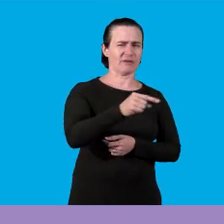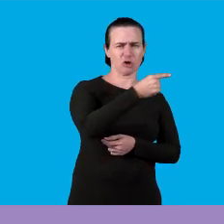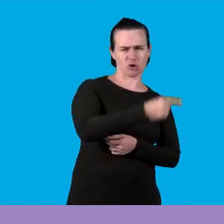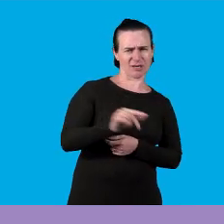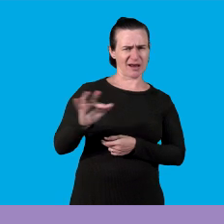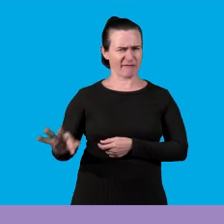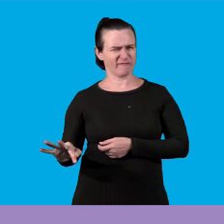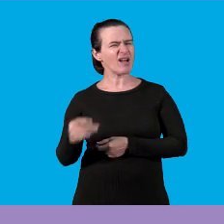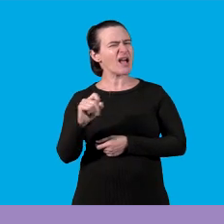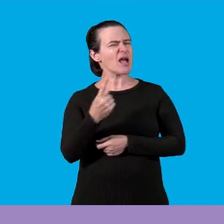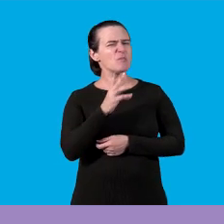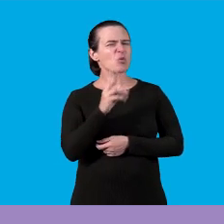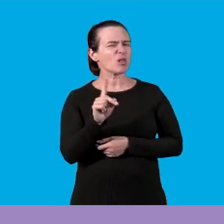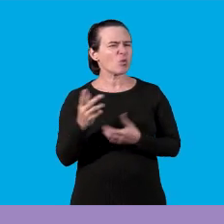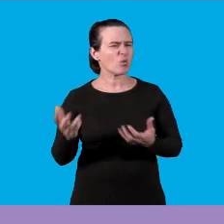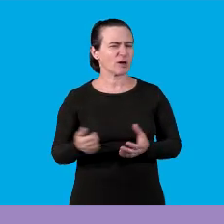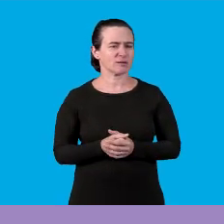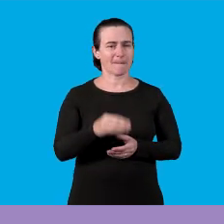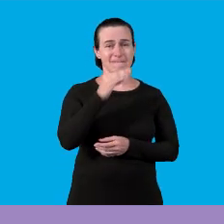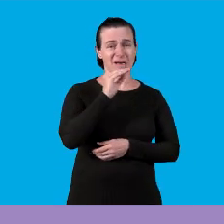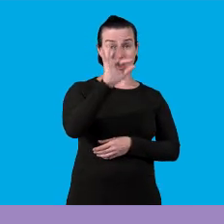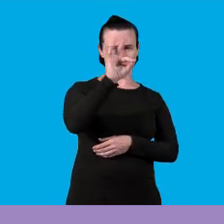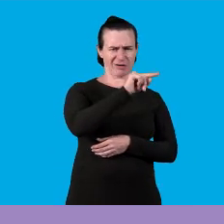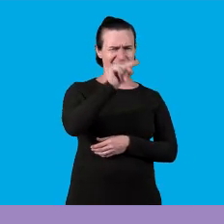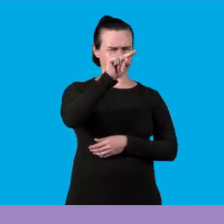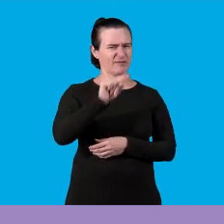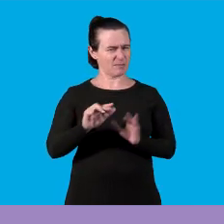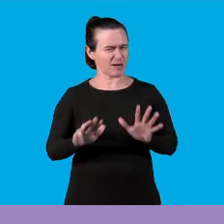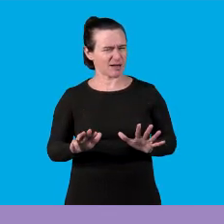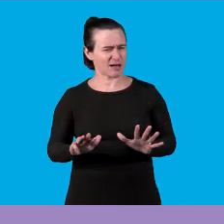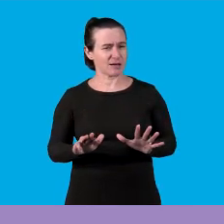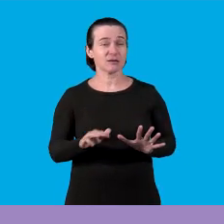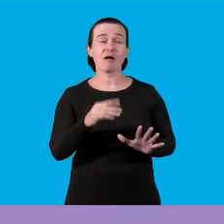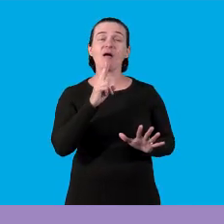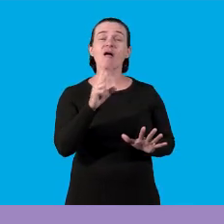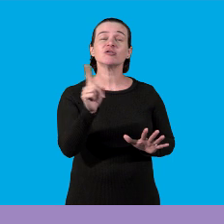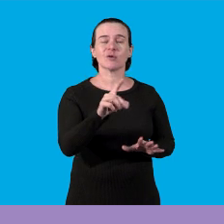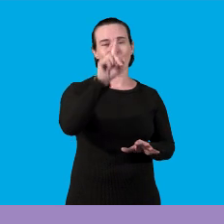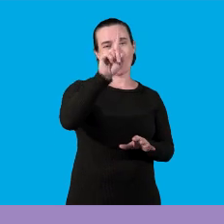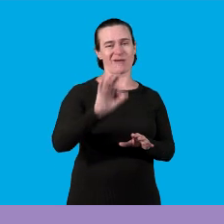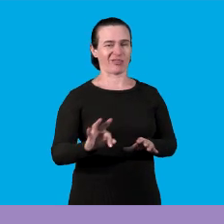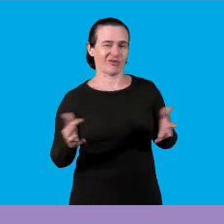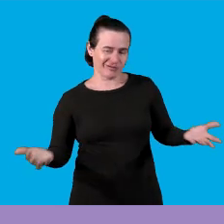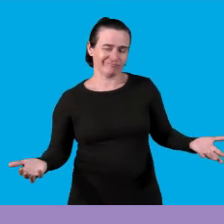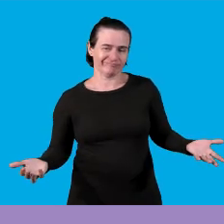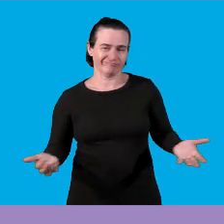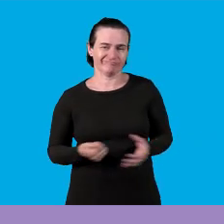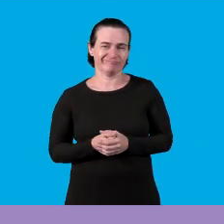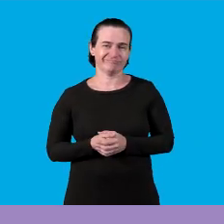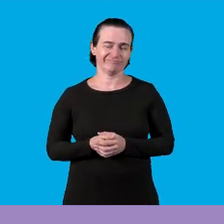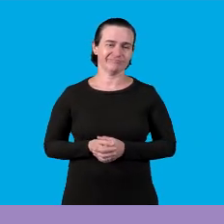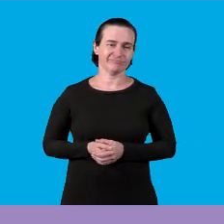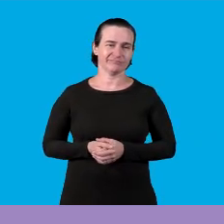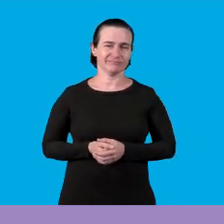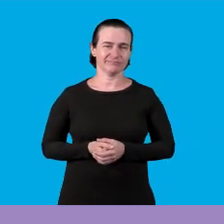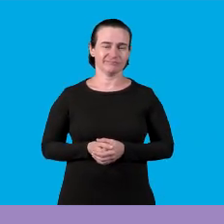divided by GF, and we'll have 3 divided by 9, which gives us a third when we divide